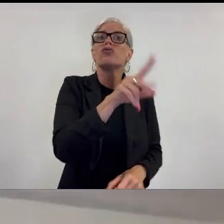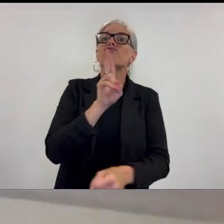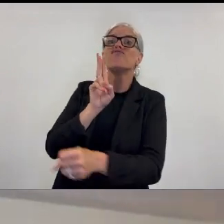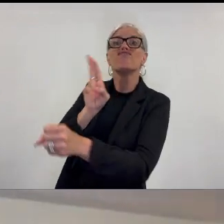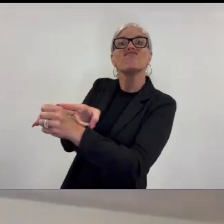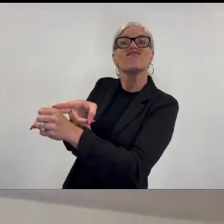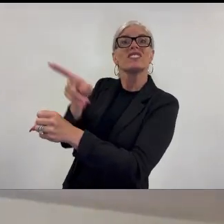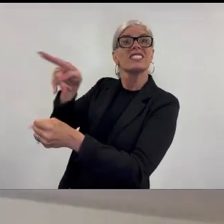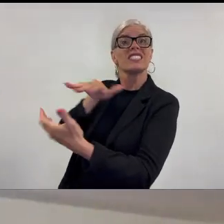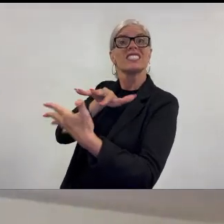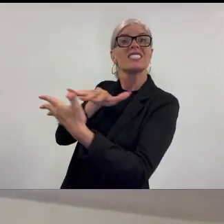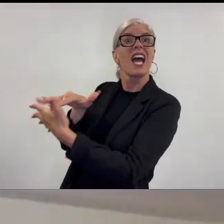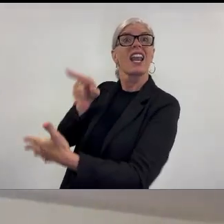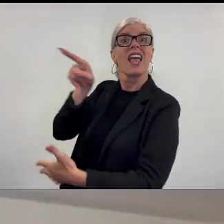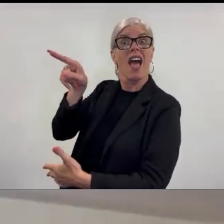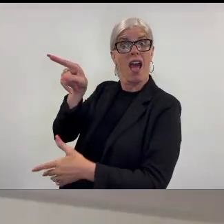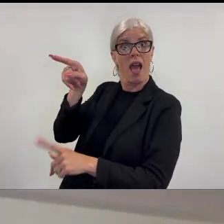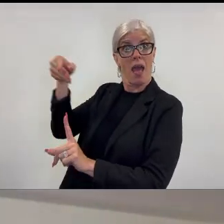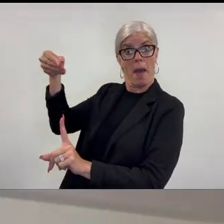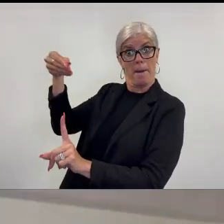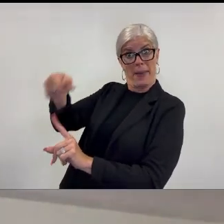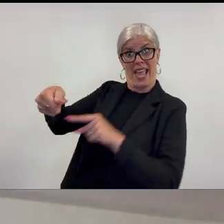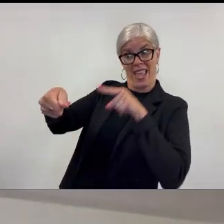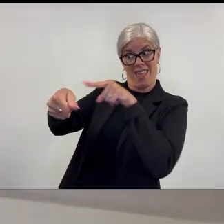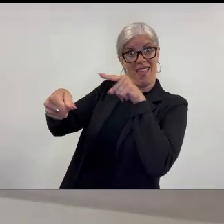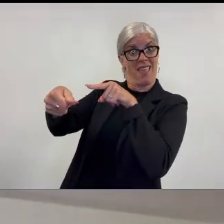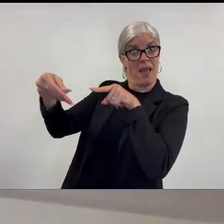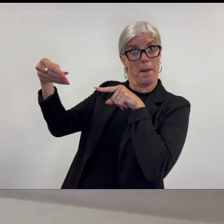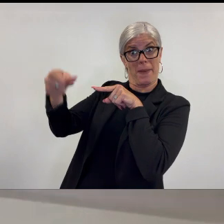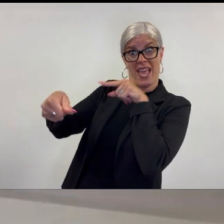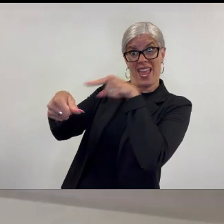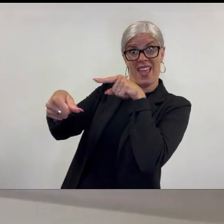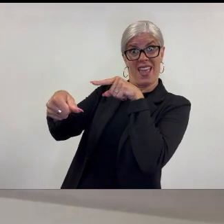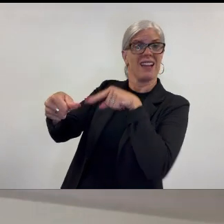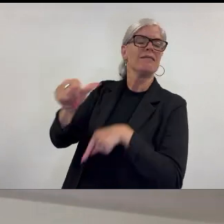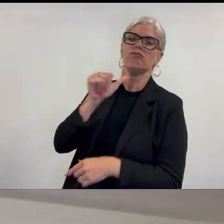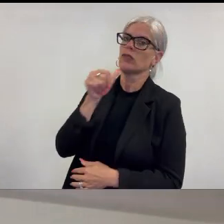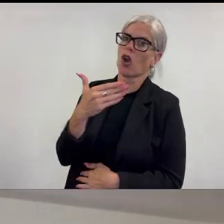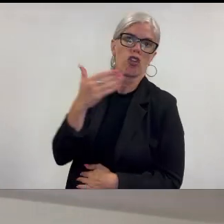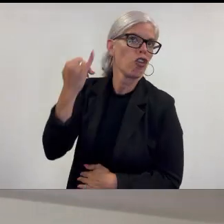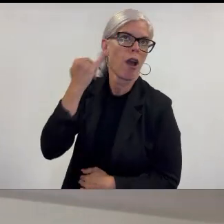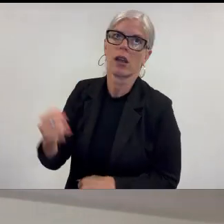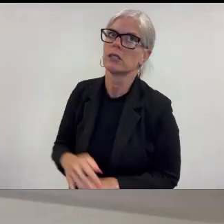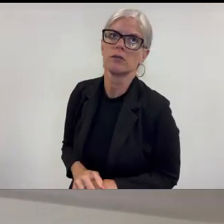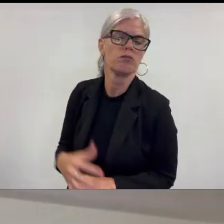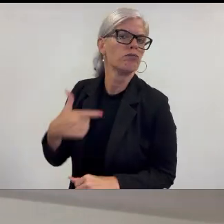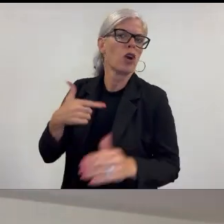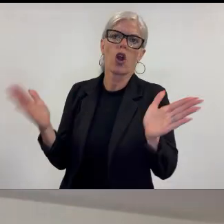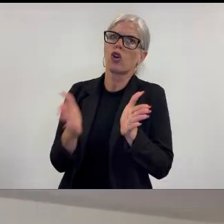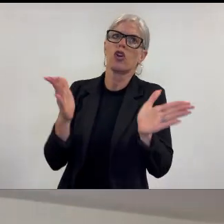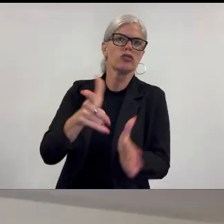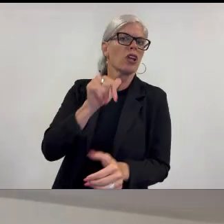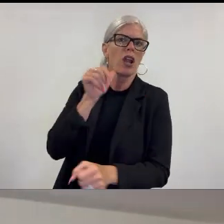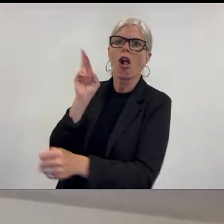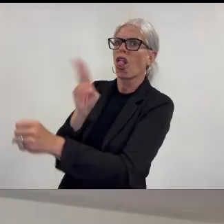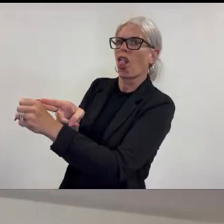or European patient protocol. As if anybody goes to a study and is asked to